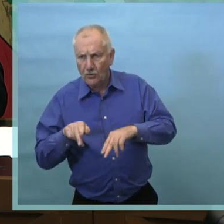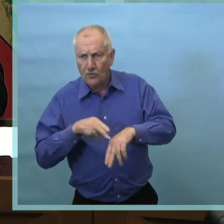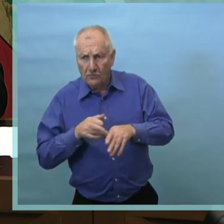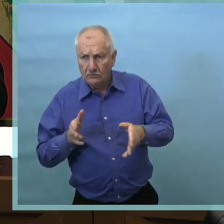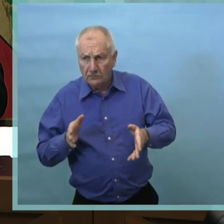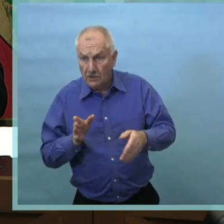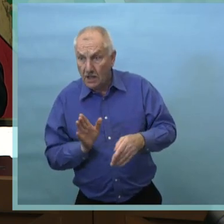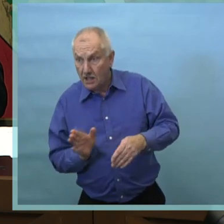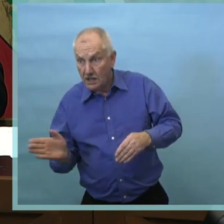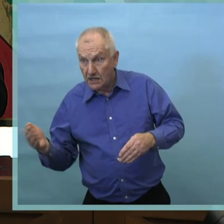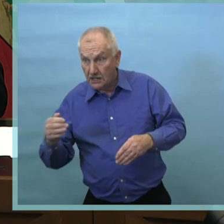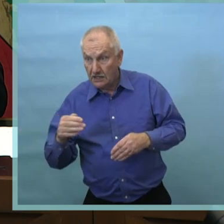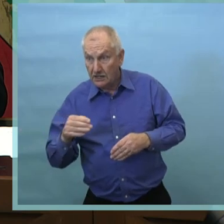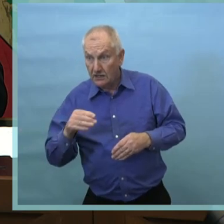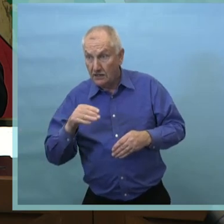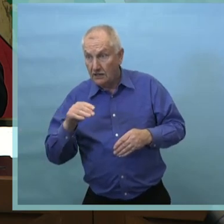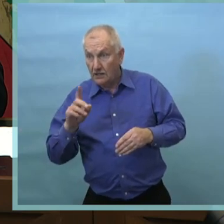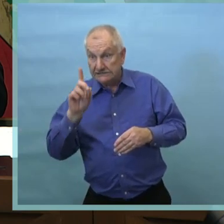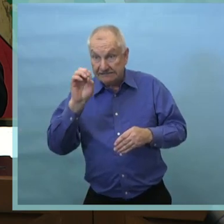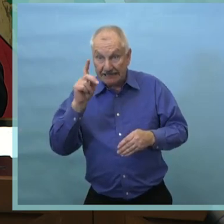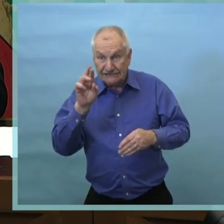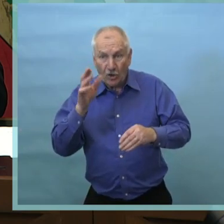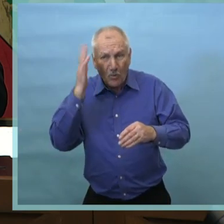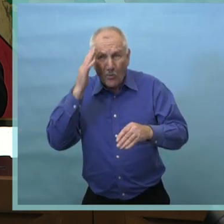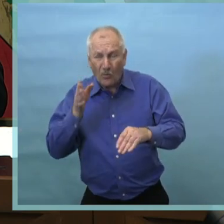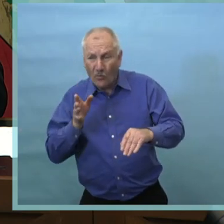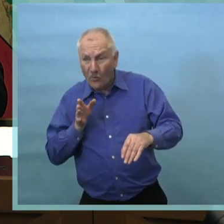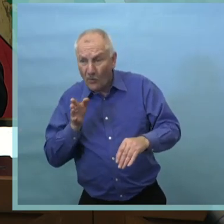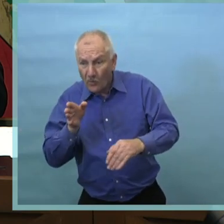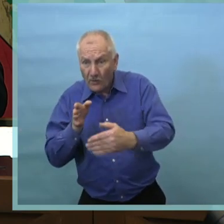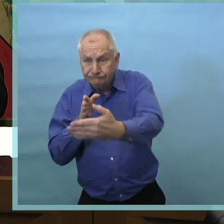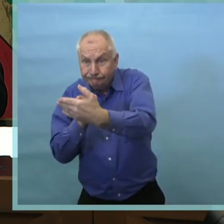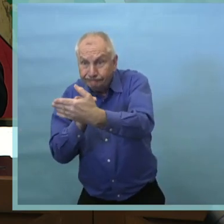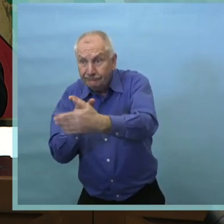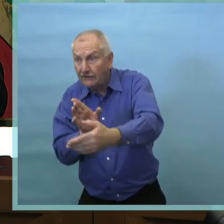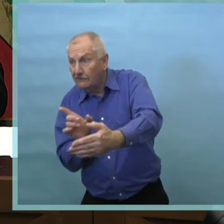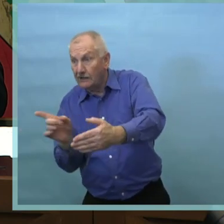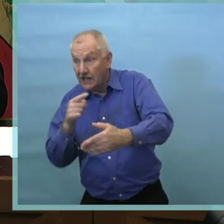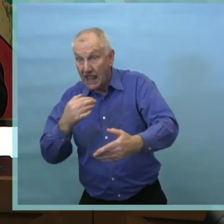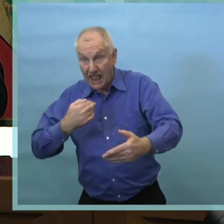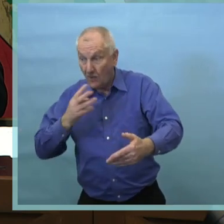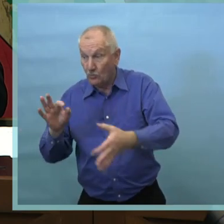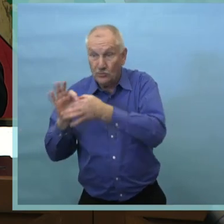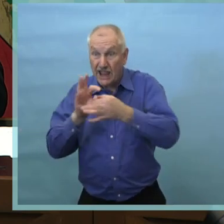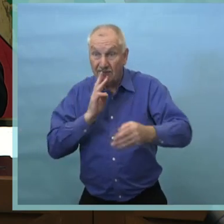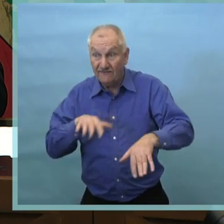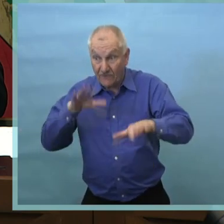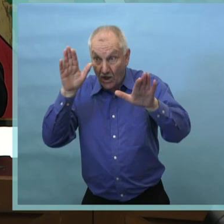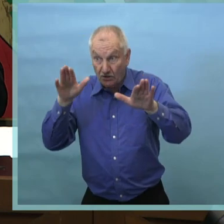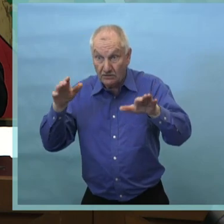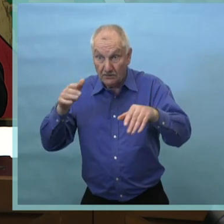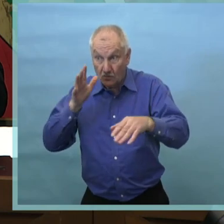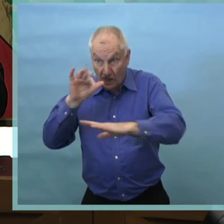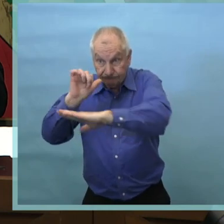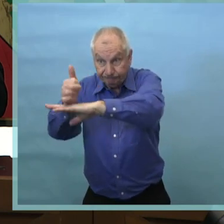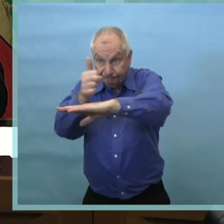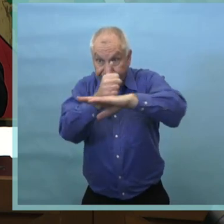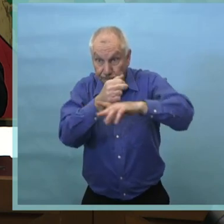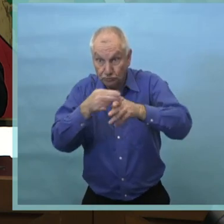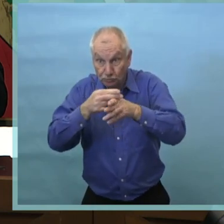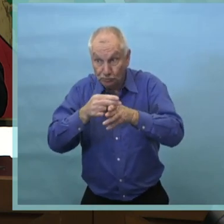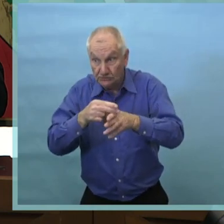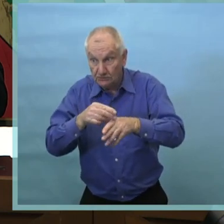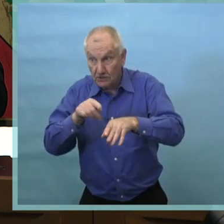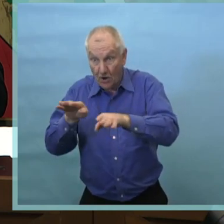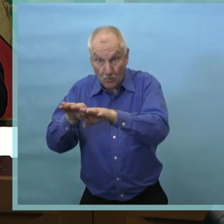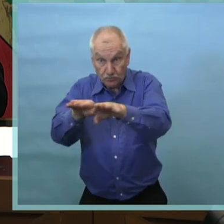these areas due to potential flooding. Will those be reopening shortly, or will they be